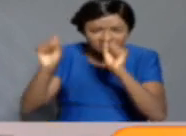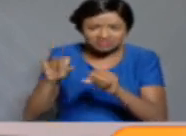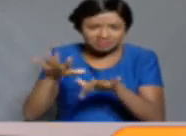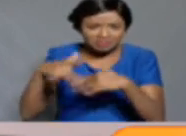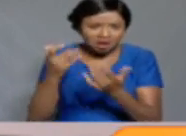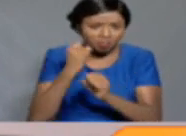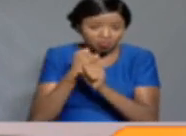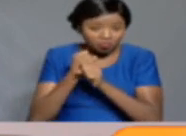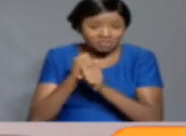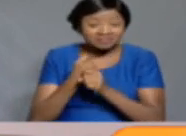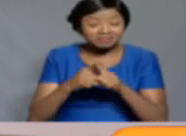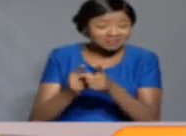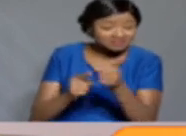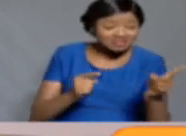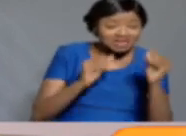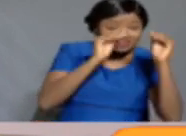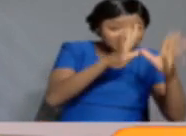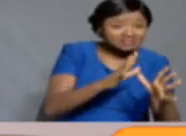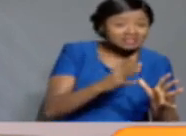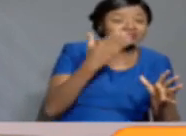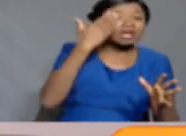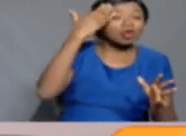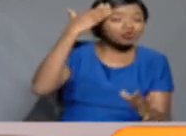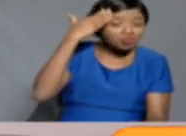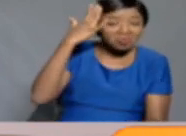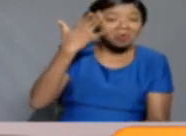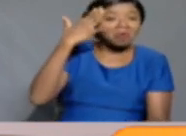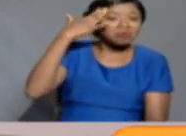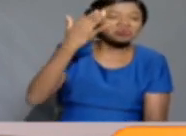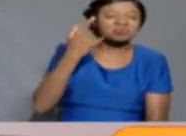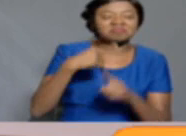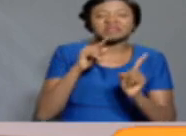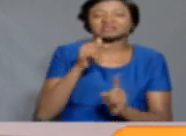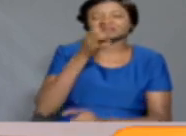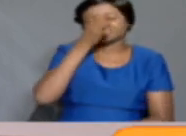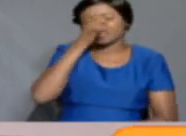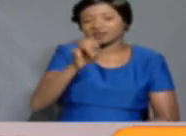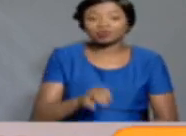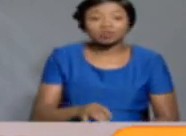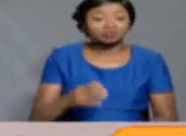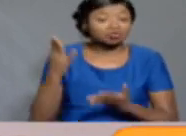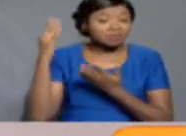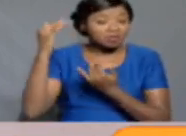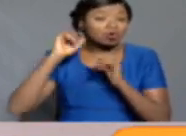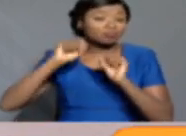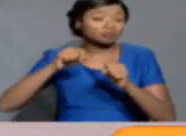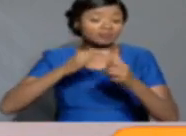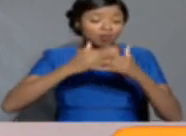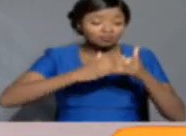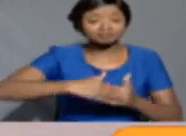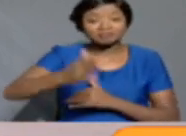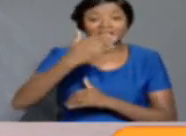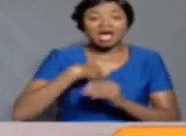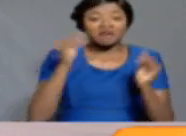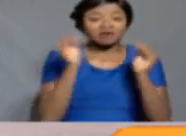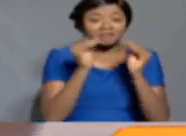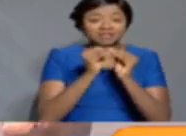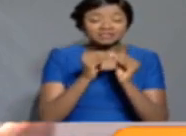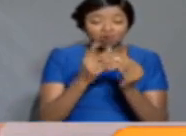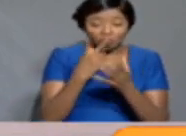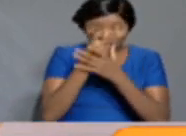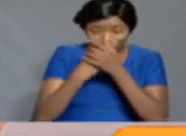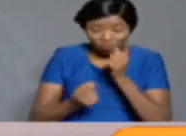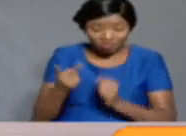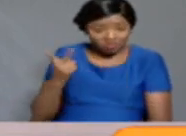the teachers know that, or they're just ignoring it? But I'm really looking forward to a time when there can be a meeting of minds, if you like, between those